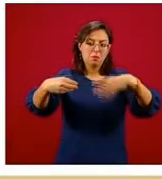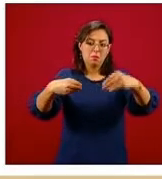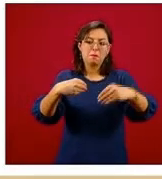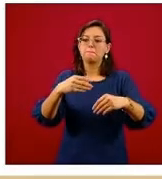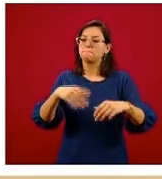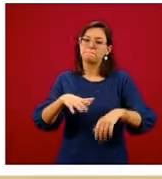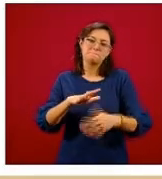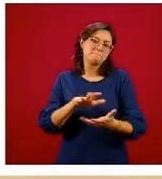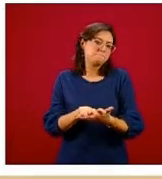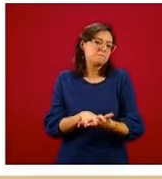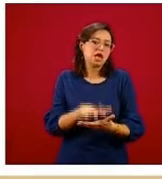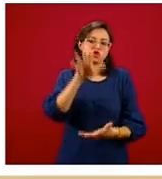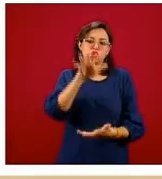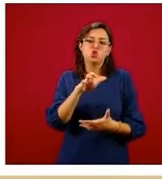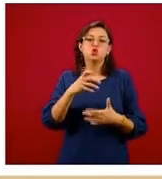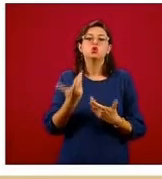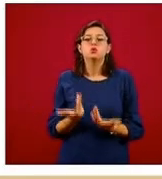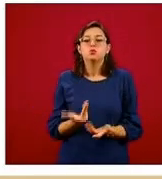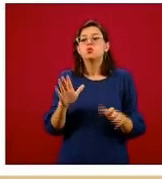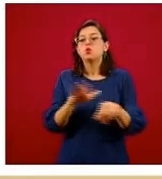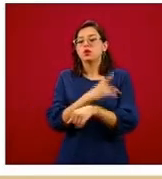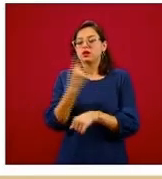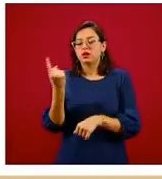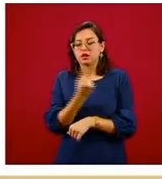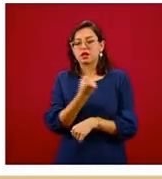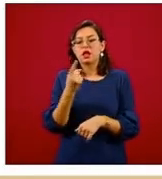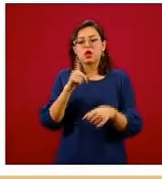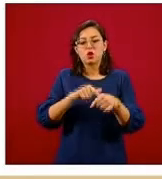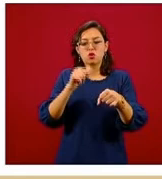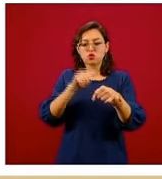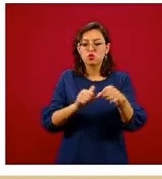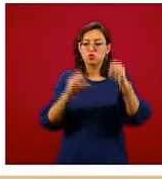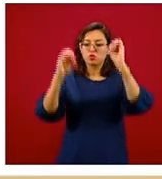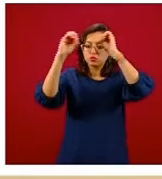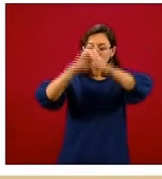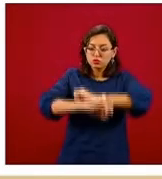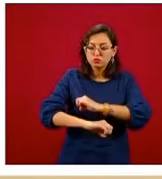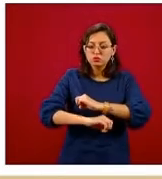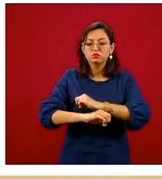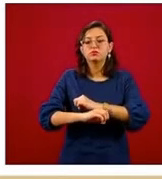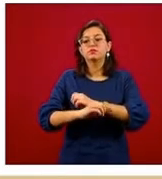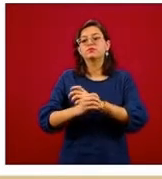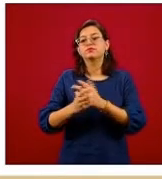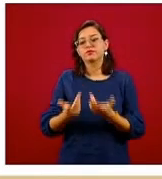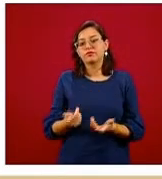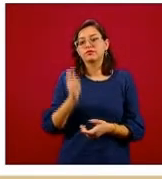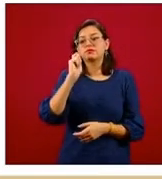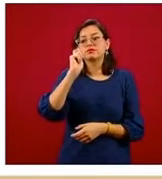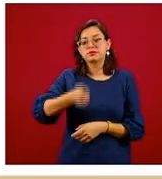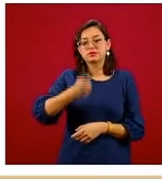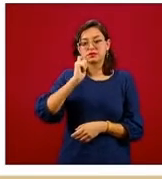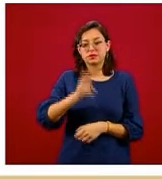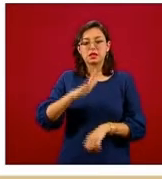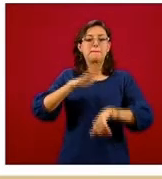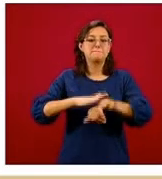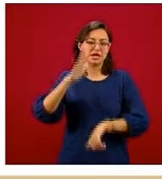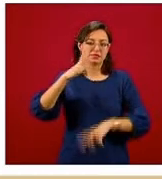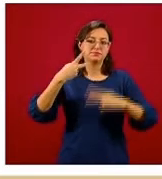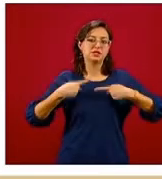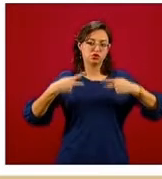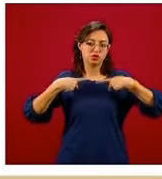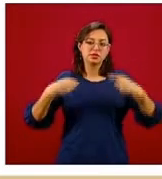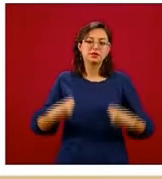the greatest transmission in the community, because the states that are in darker